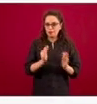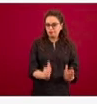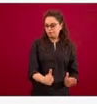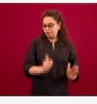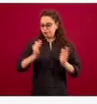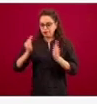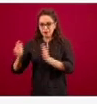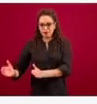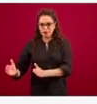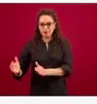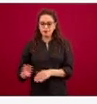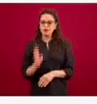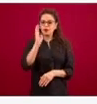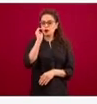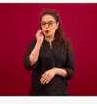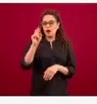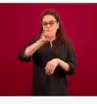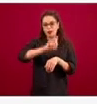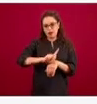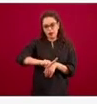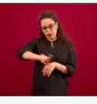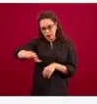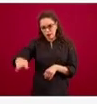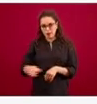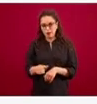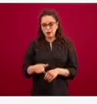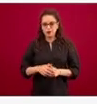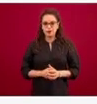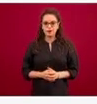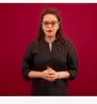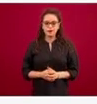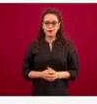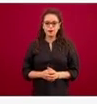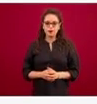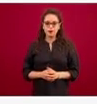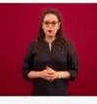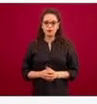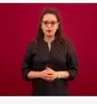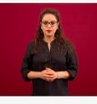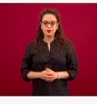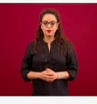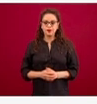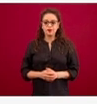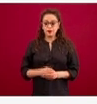the date of the death. This is 9 days later.